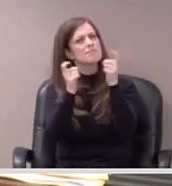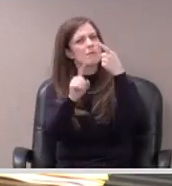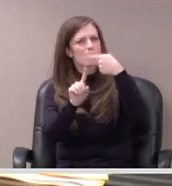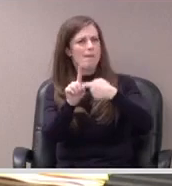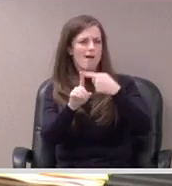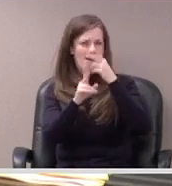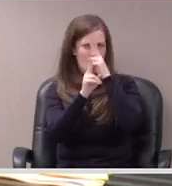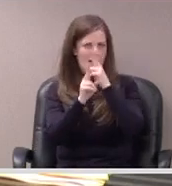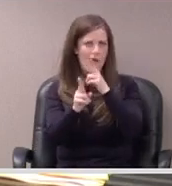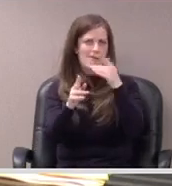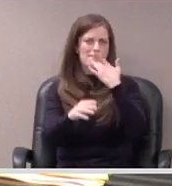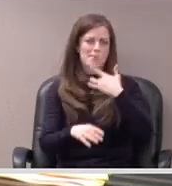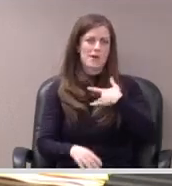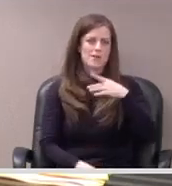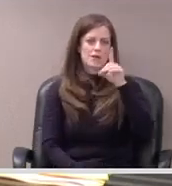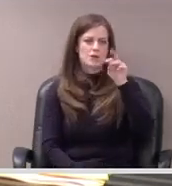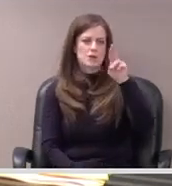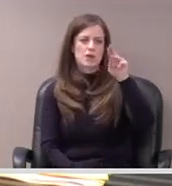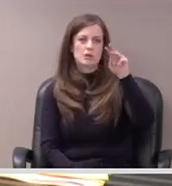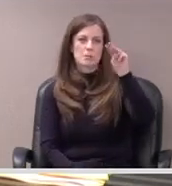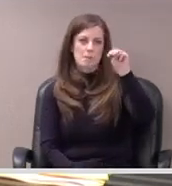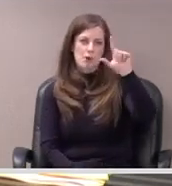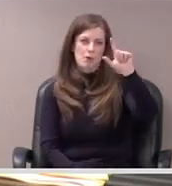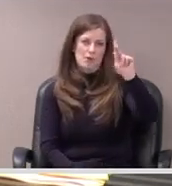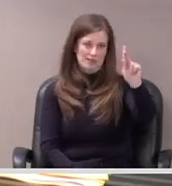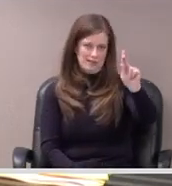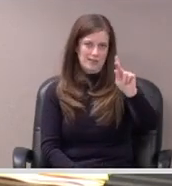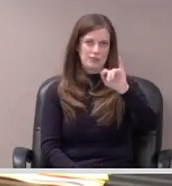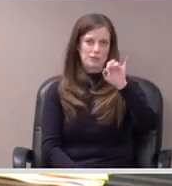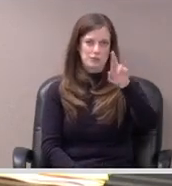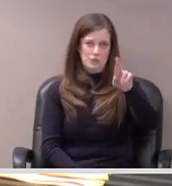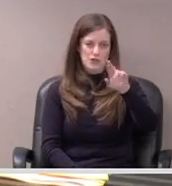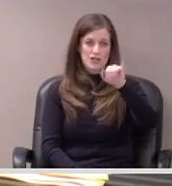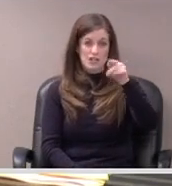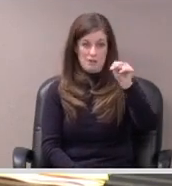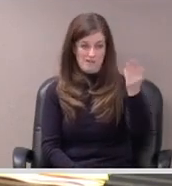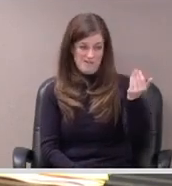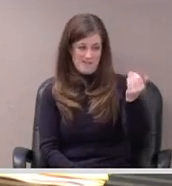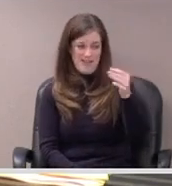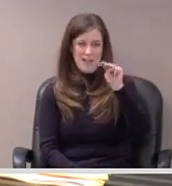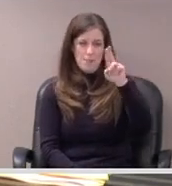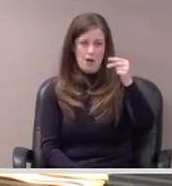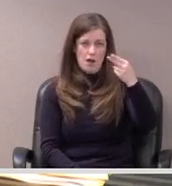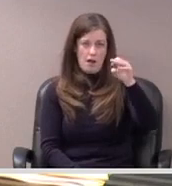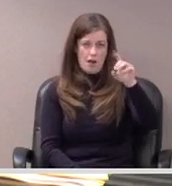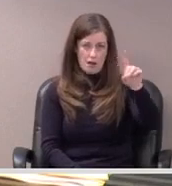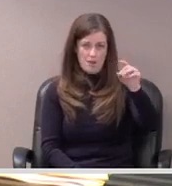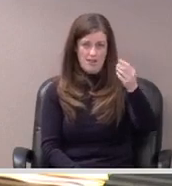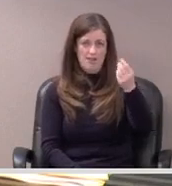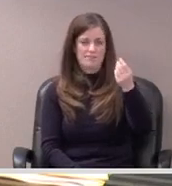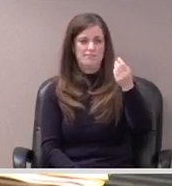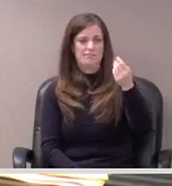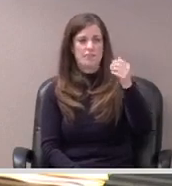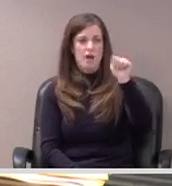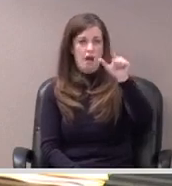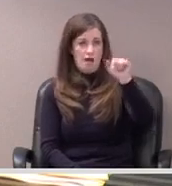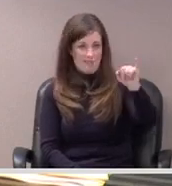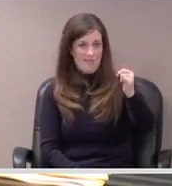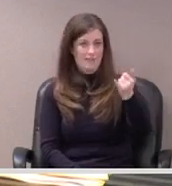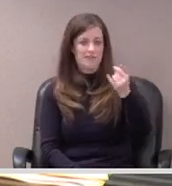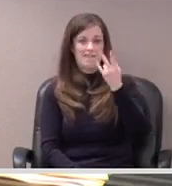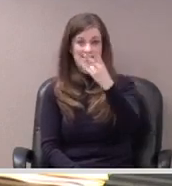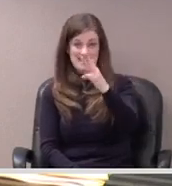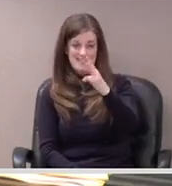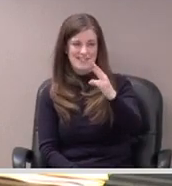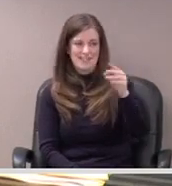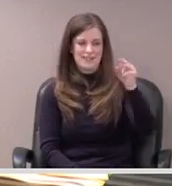the birthdays of Dr. Martin Luther King Jr., January the 15th, and Muhammad Ali on January the 17th. A few quotes from